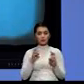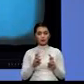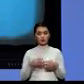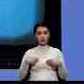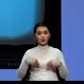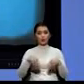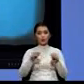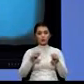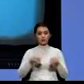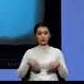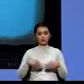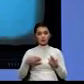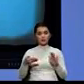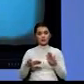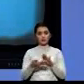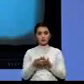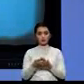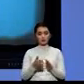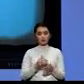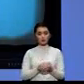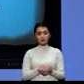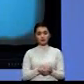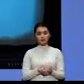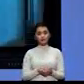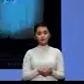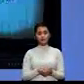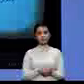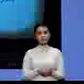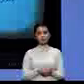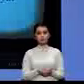o'tirgan ko'rpachaning qatiga qistirib qo'y.